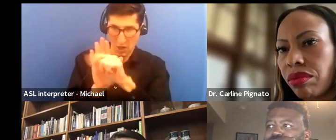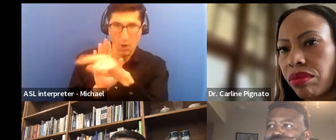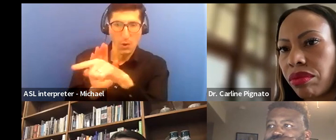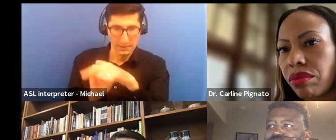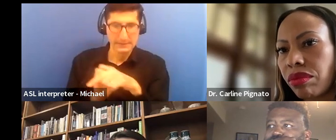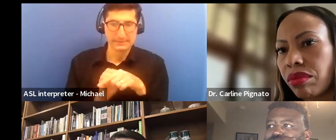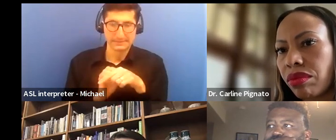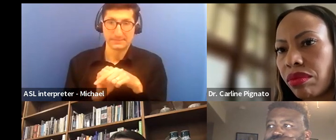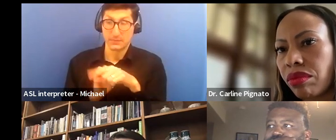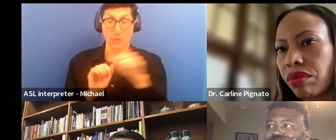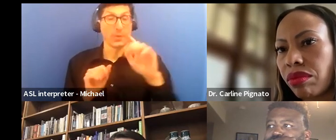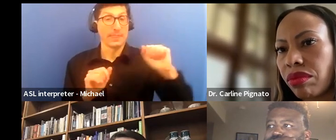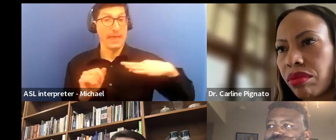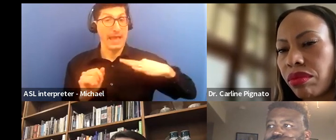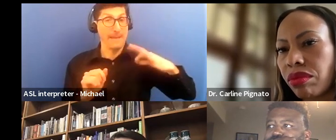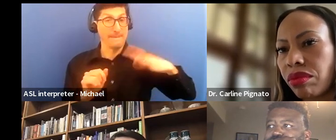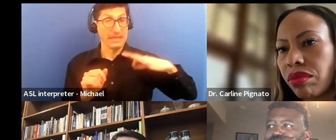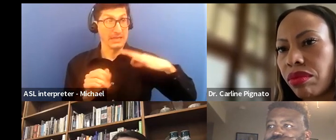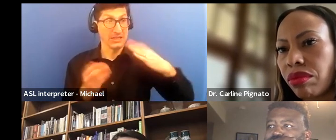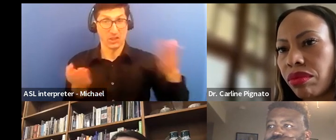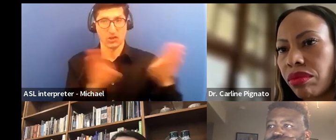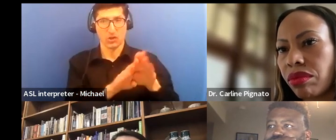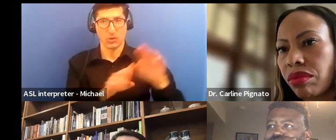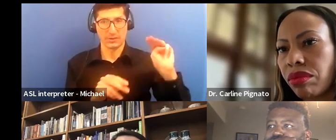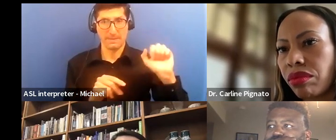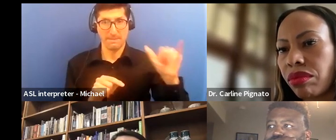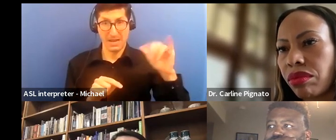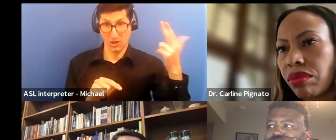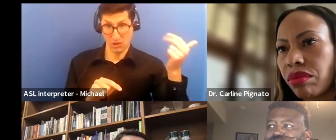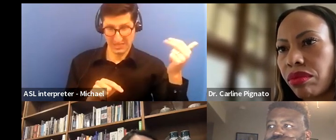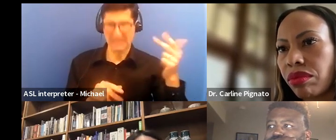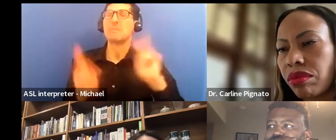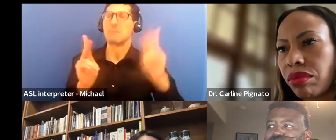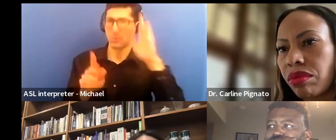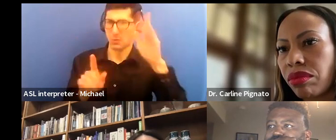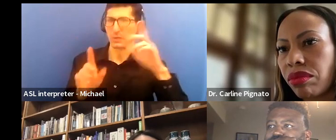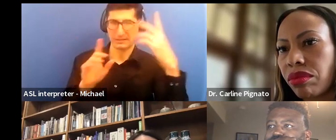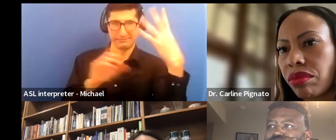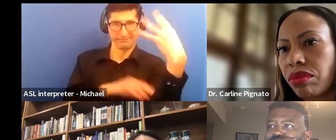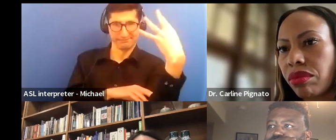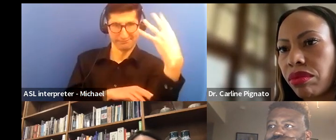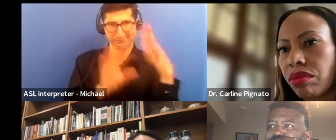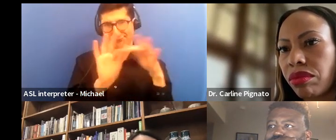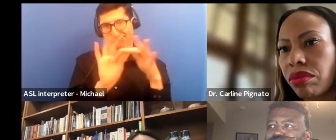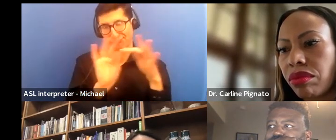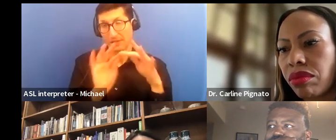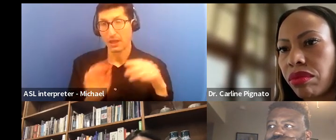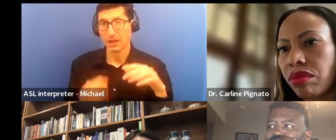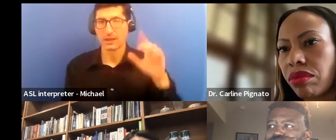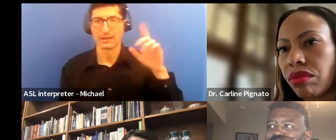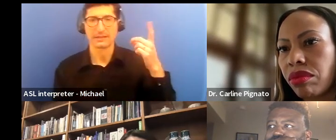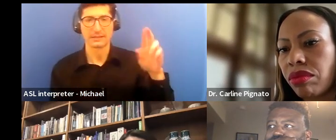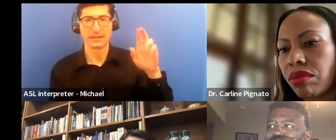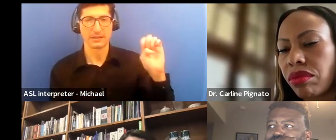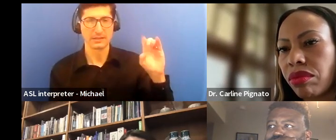application deadline closes May 13th. Right, and we'll begin our. I'm sorry. Go ahead. I was going to say, I think the last